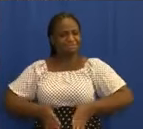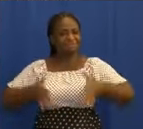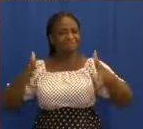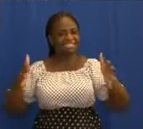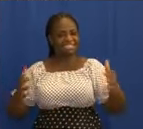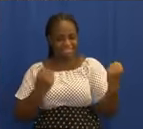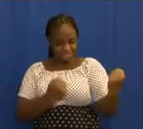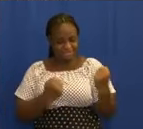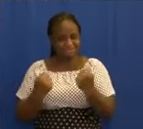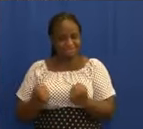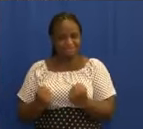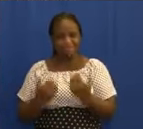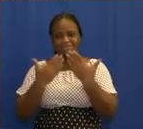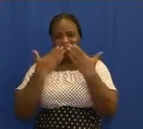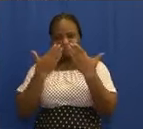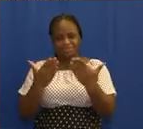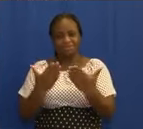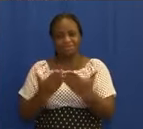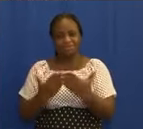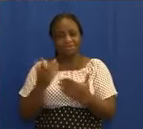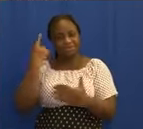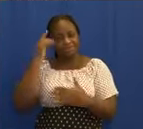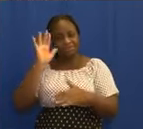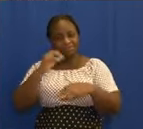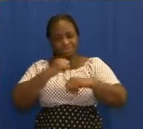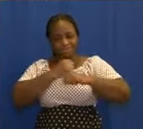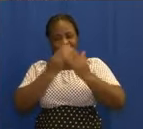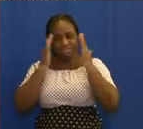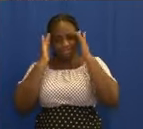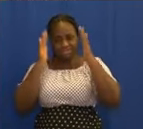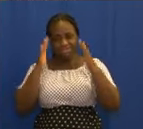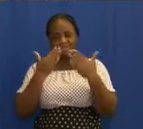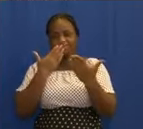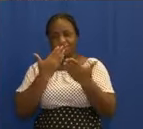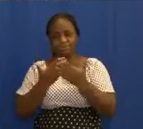great and strong. I thank you for your attention and good night.